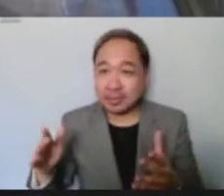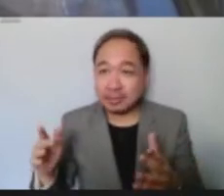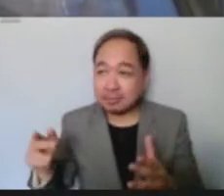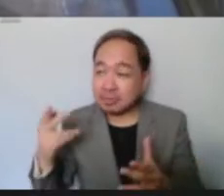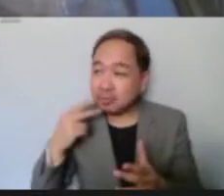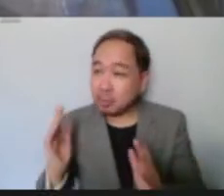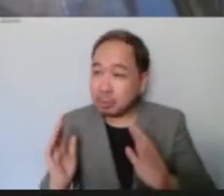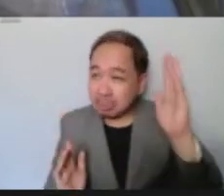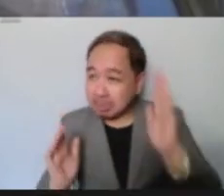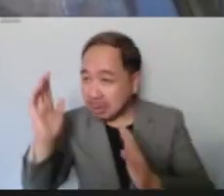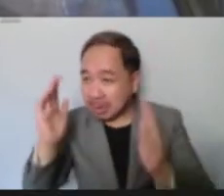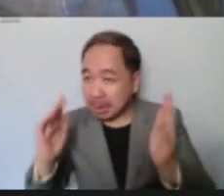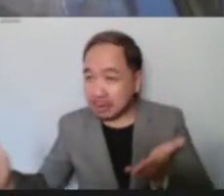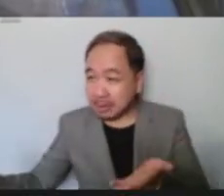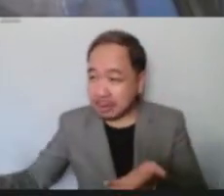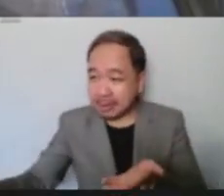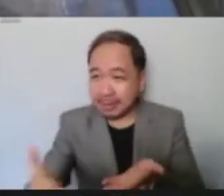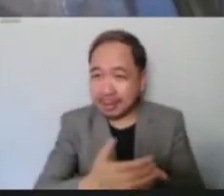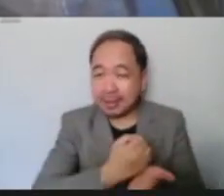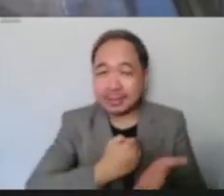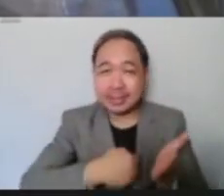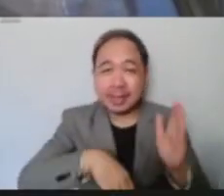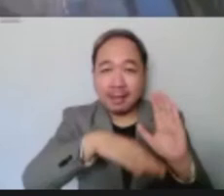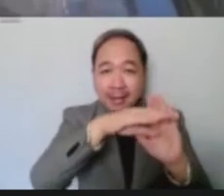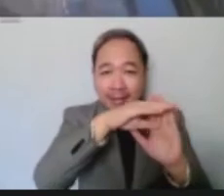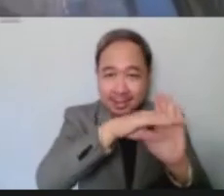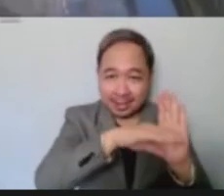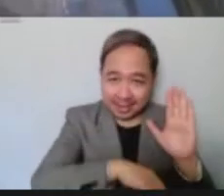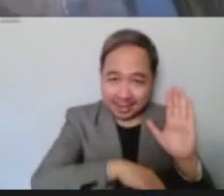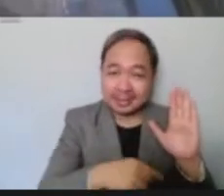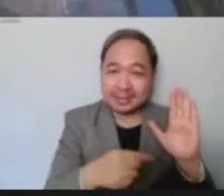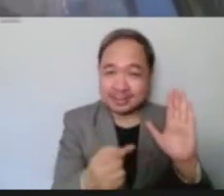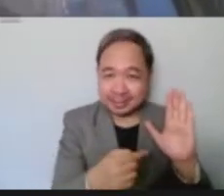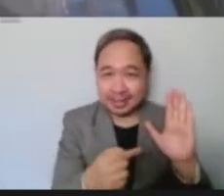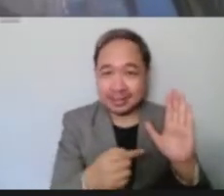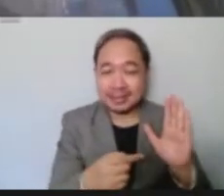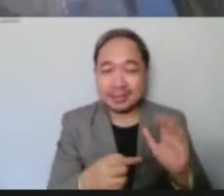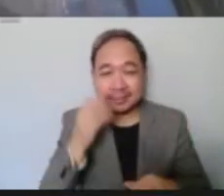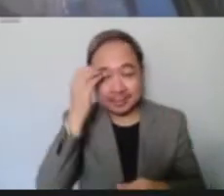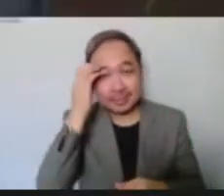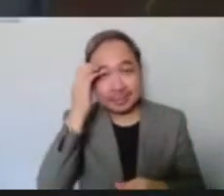have a shared at the list of requests without a chair